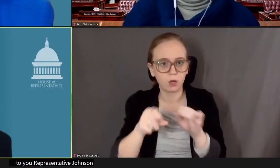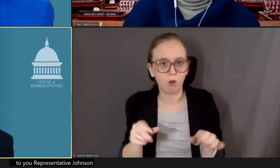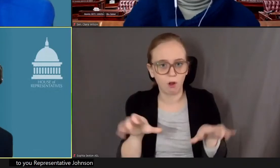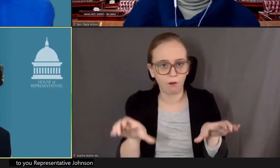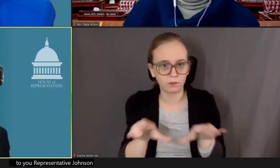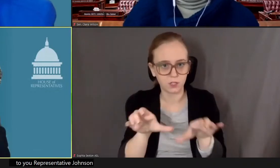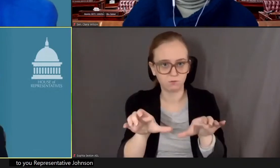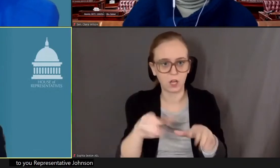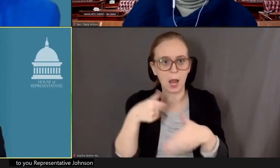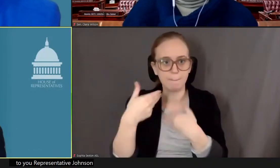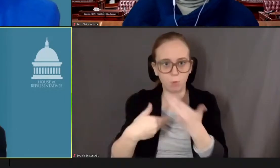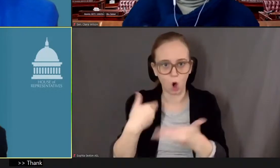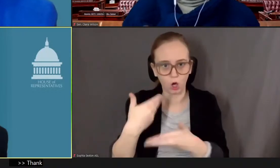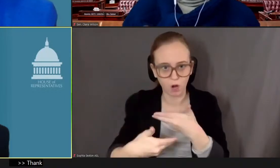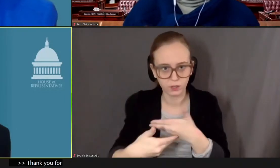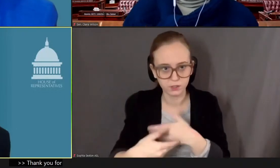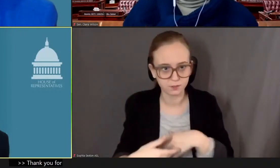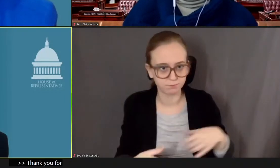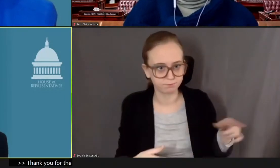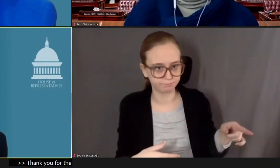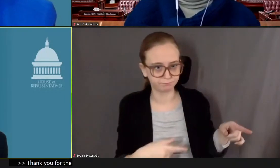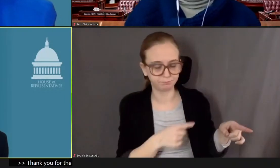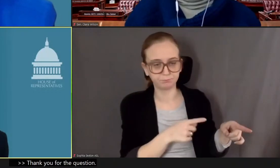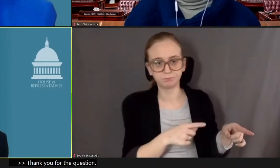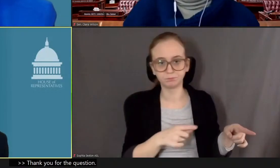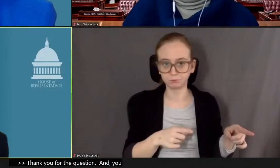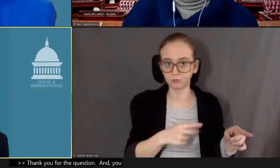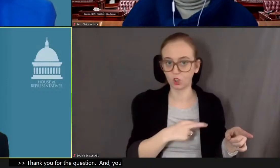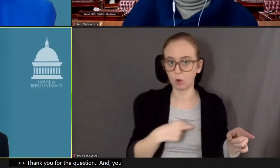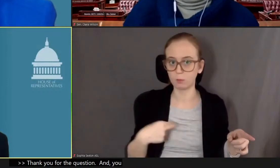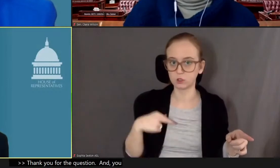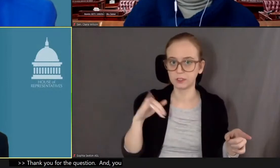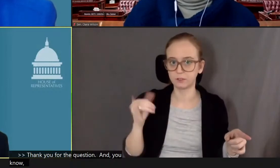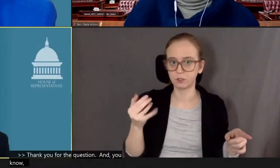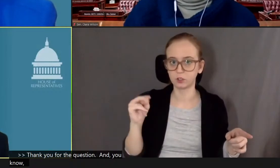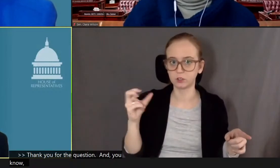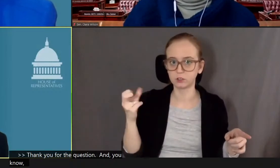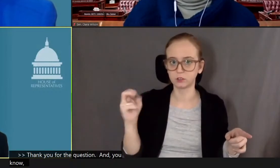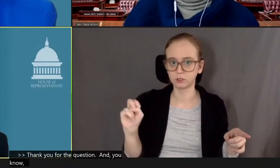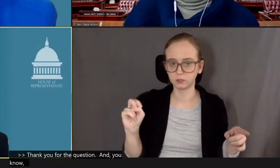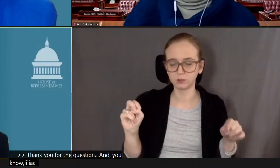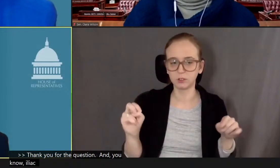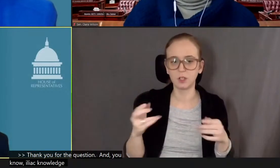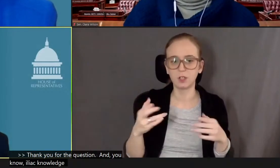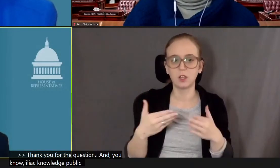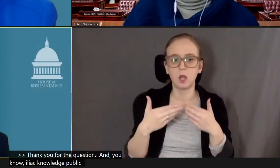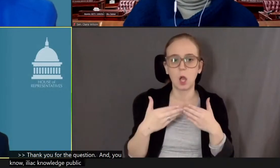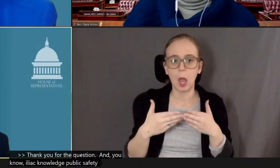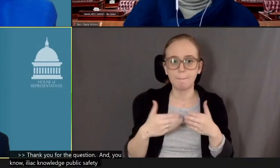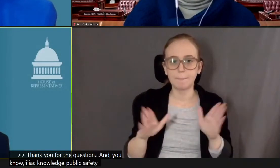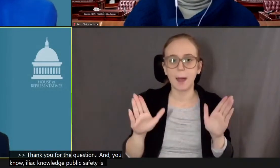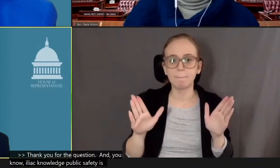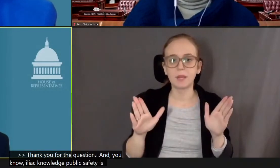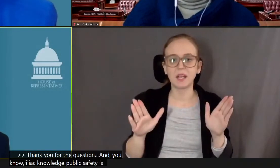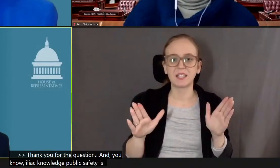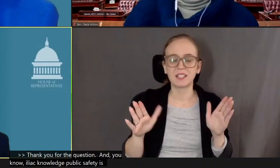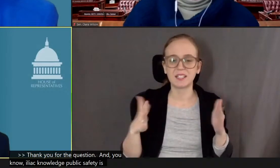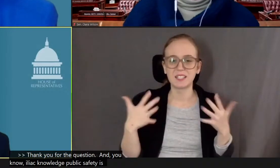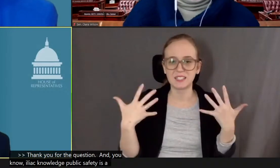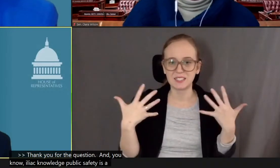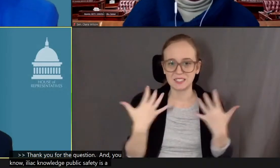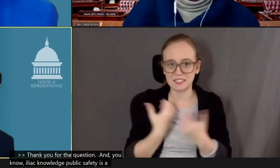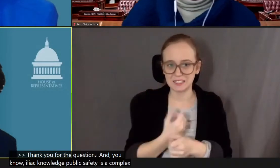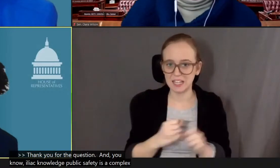Thank you for the question. And, I will acknowledge, public safety is a complex, nuanced